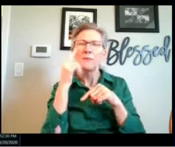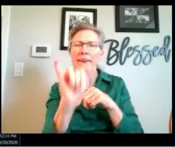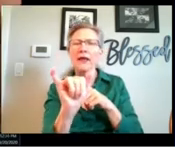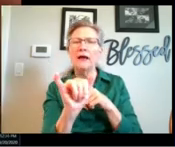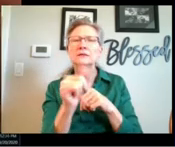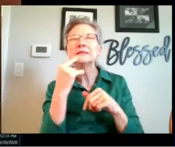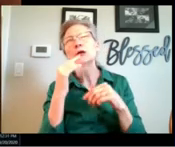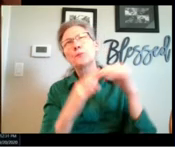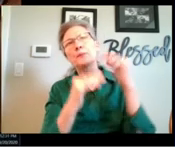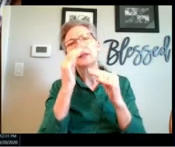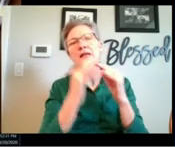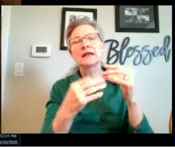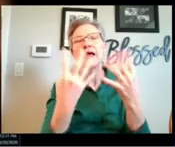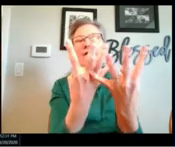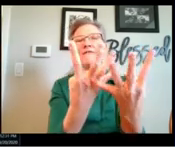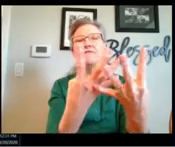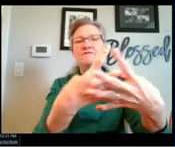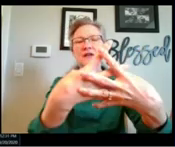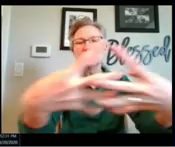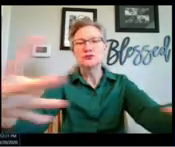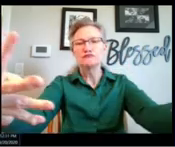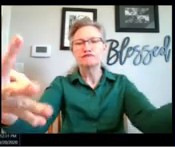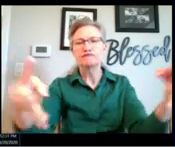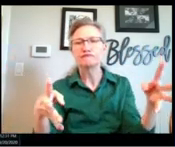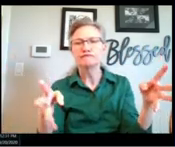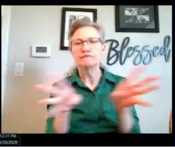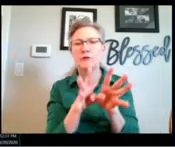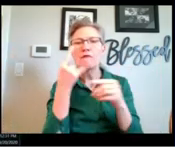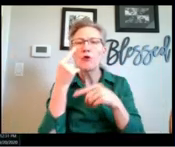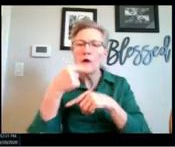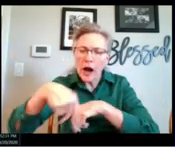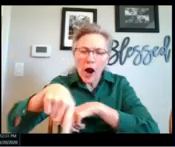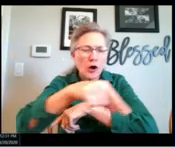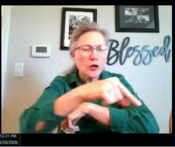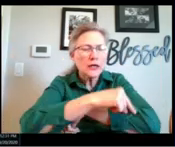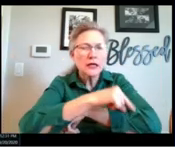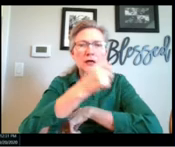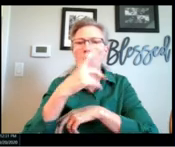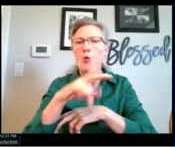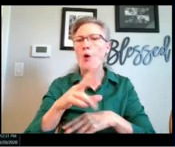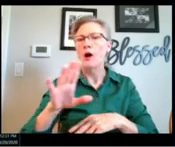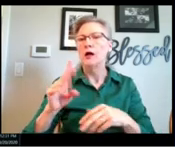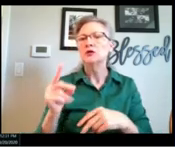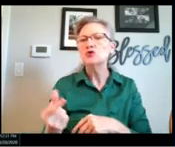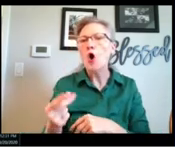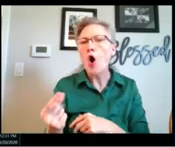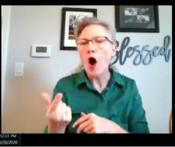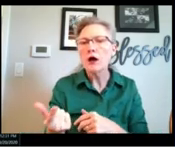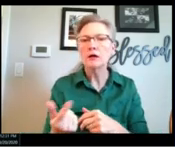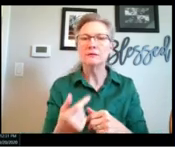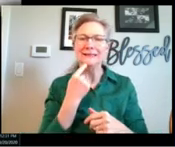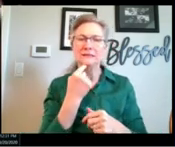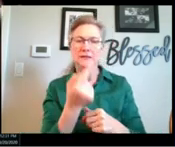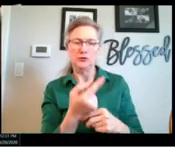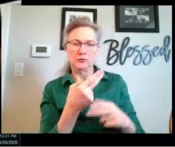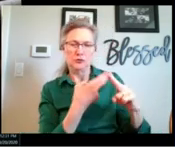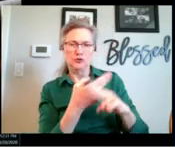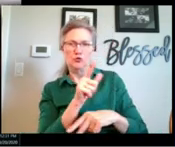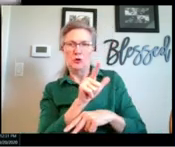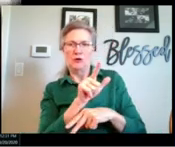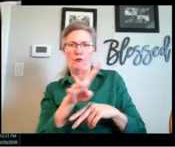say you're building a fenced-in area for a garden or a dog, right? And let's say I tell you you're going to use